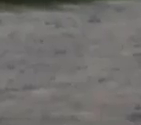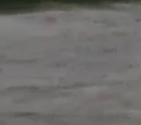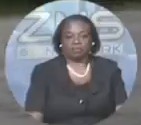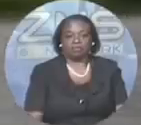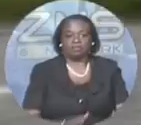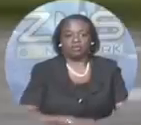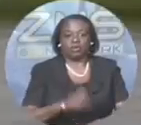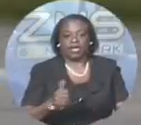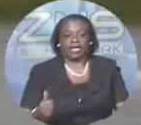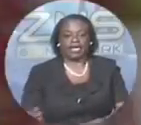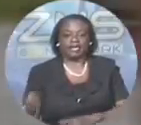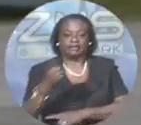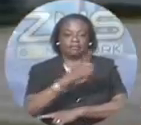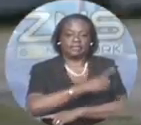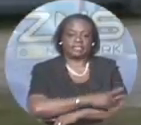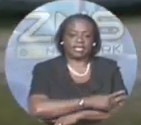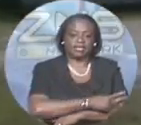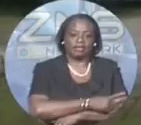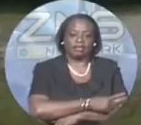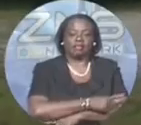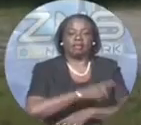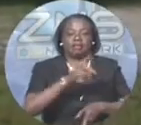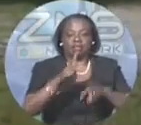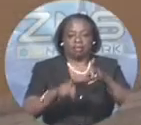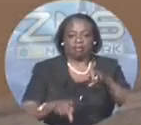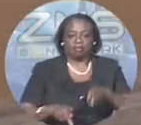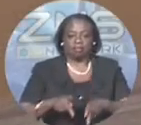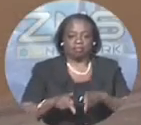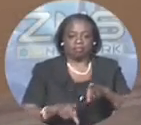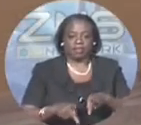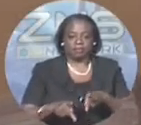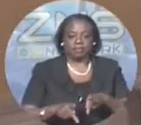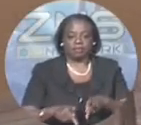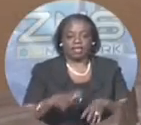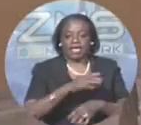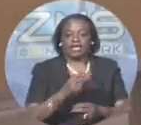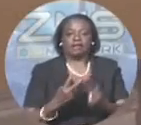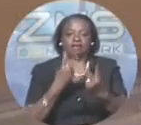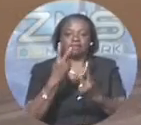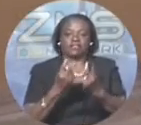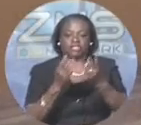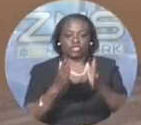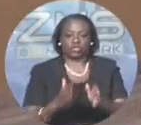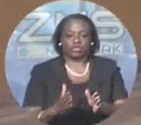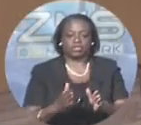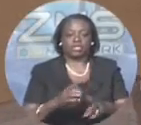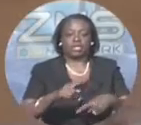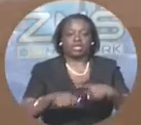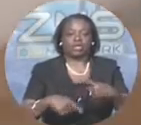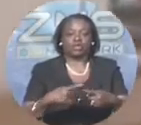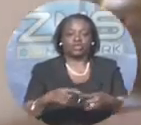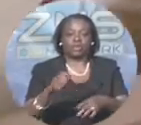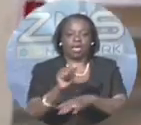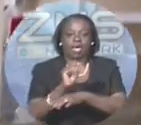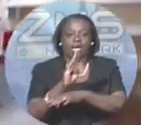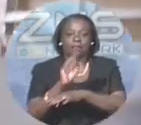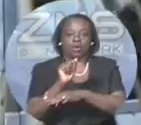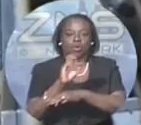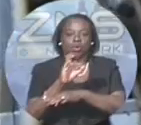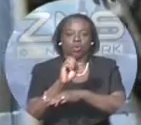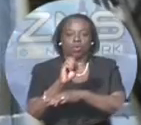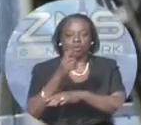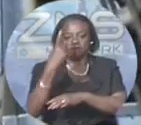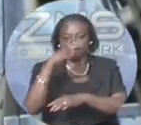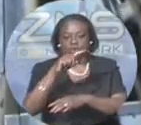On any given day, residents and visitors flock to Abaco Pizza for a box of their own. Store manager Tennille Major says the pizzeria